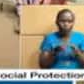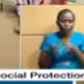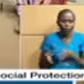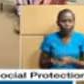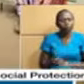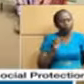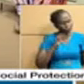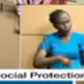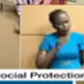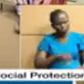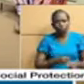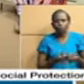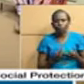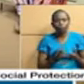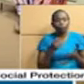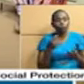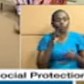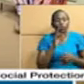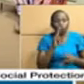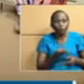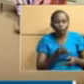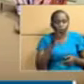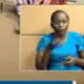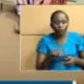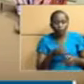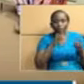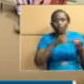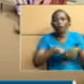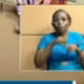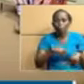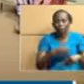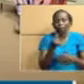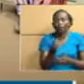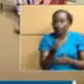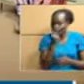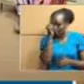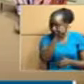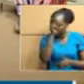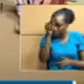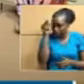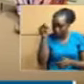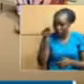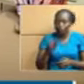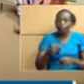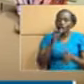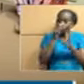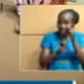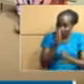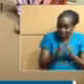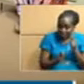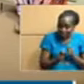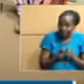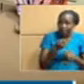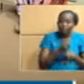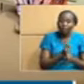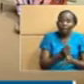matoke, 2,000, 3,000 is the farm gate price for matoke in the matoke producing areas. In the milk producing areas, a litre is going